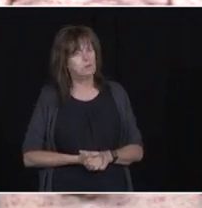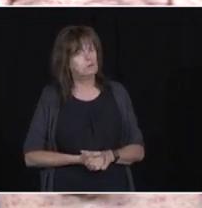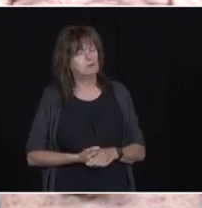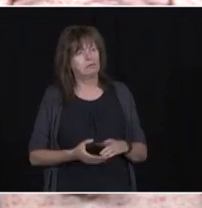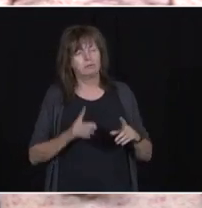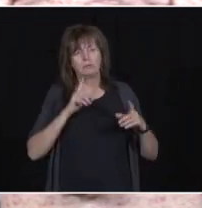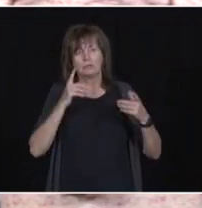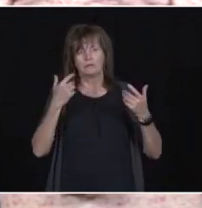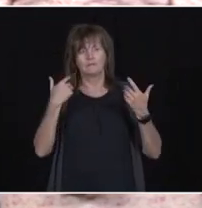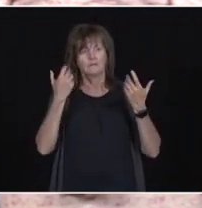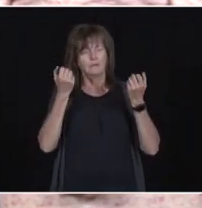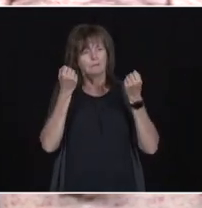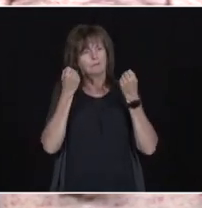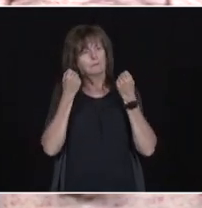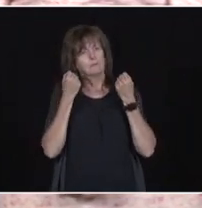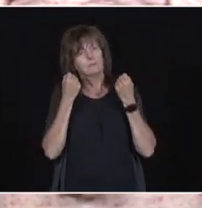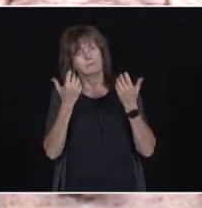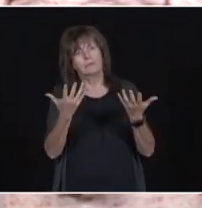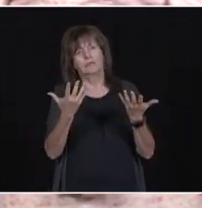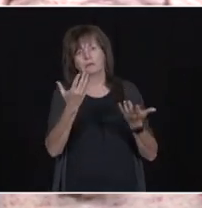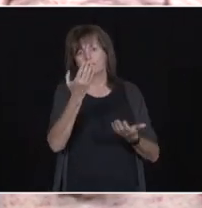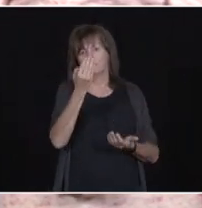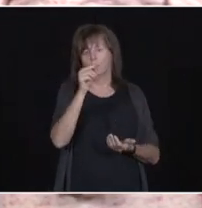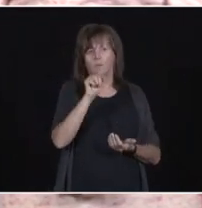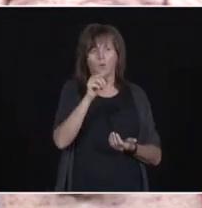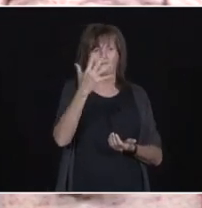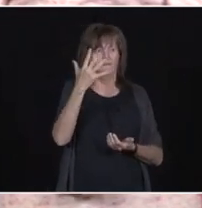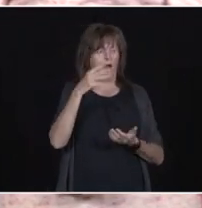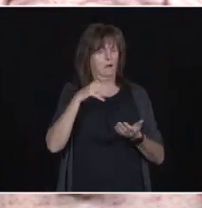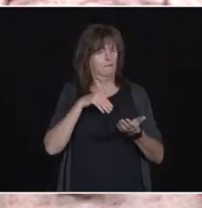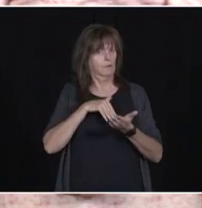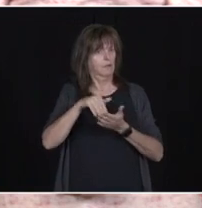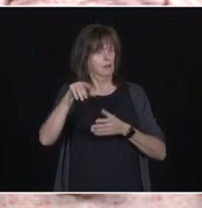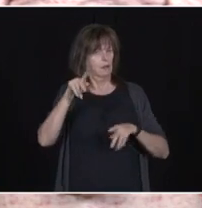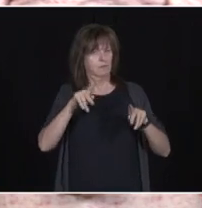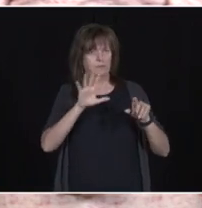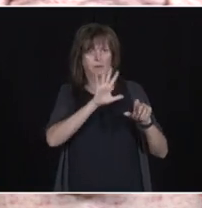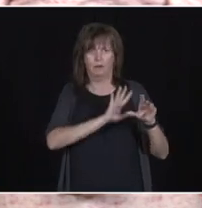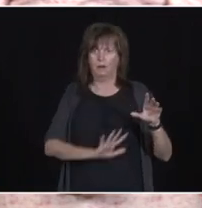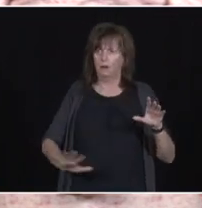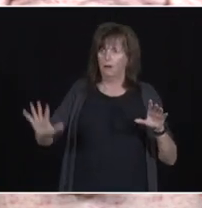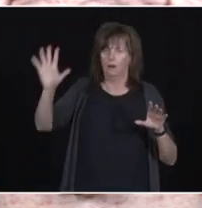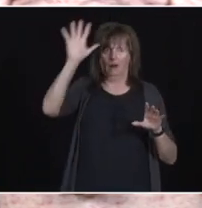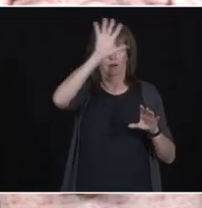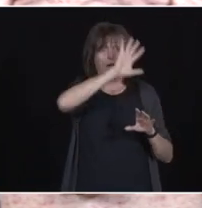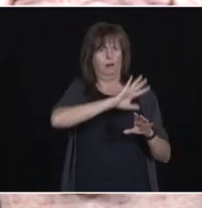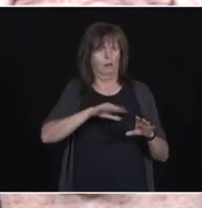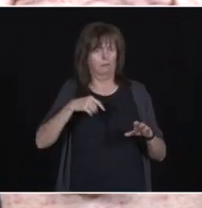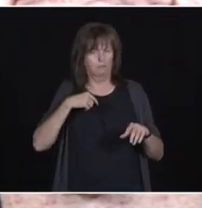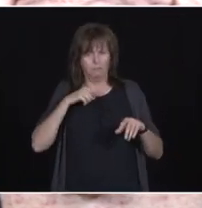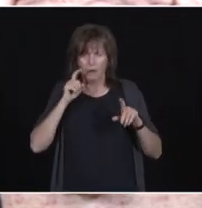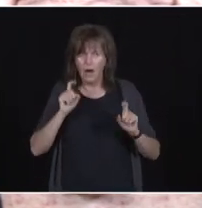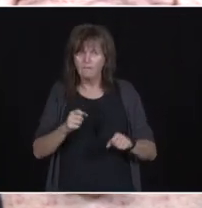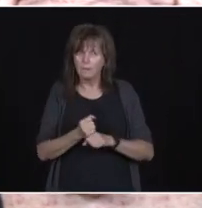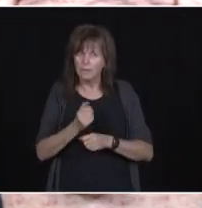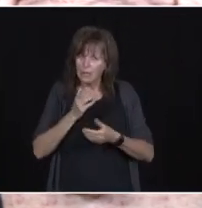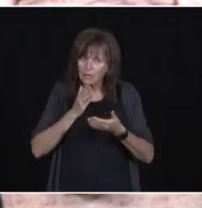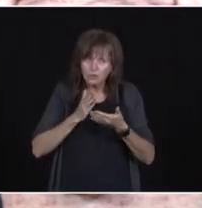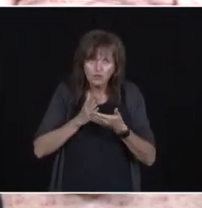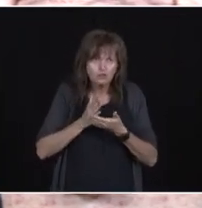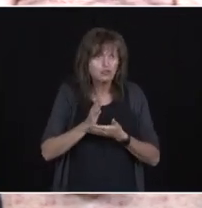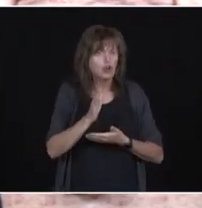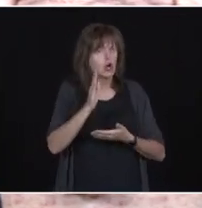this COVID-19. But the golden rule is to make sure you social distance, wear a face